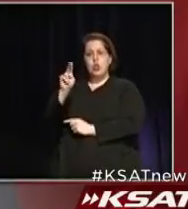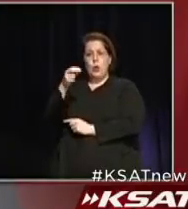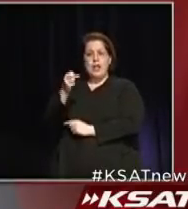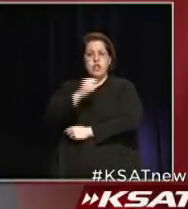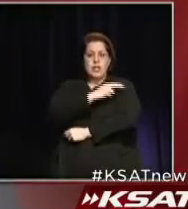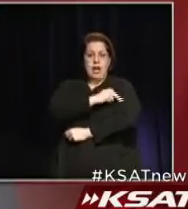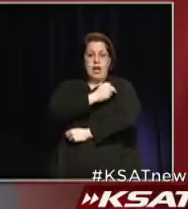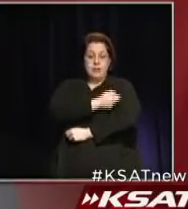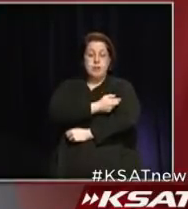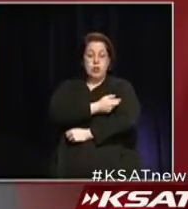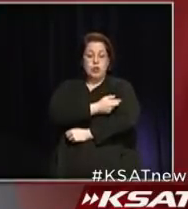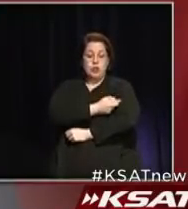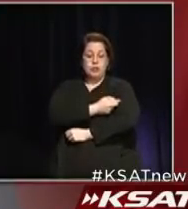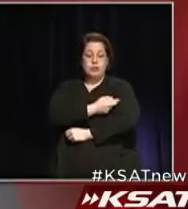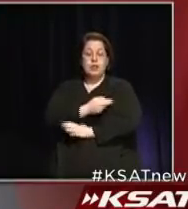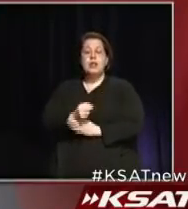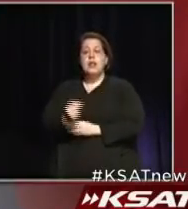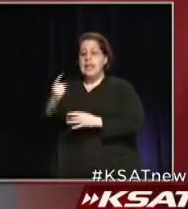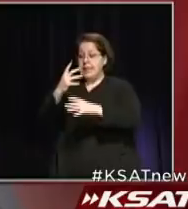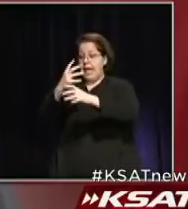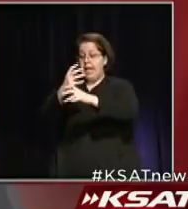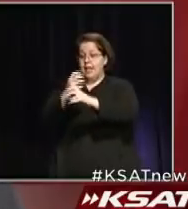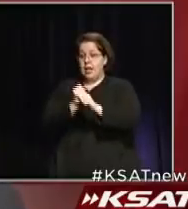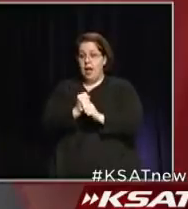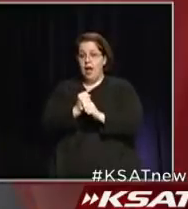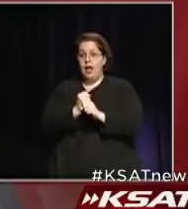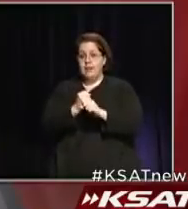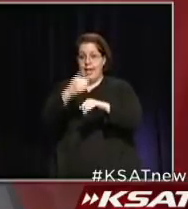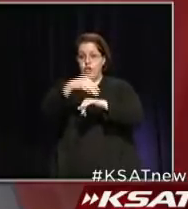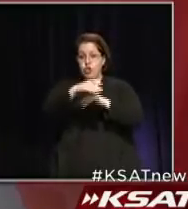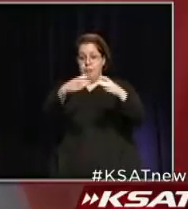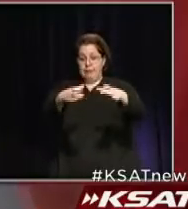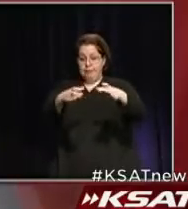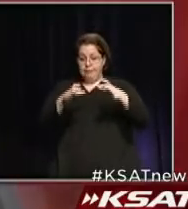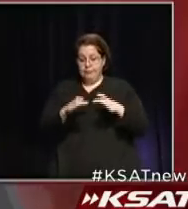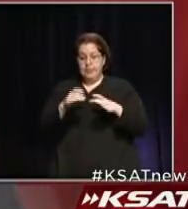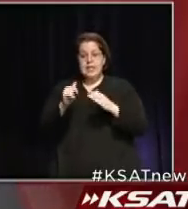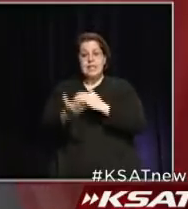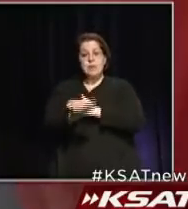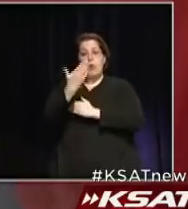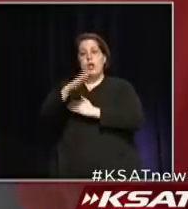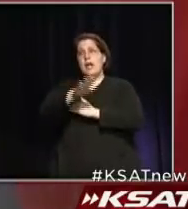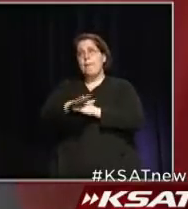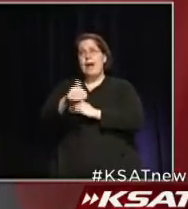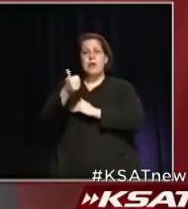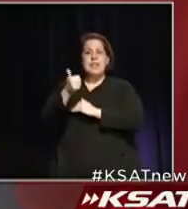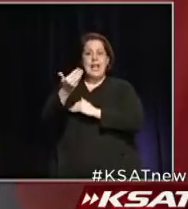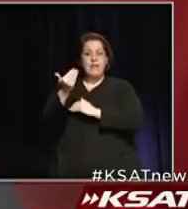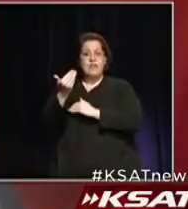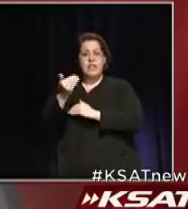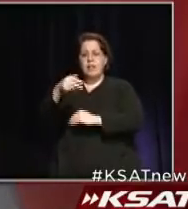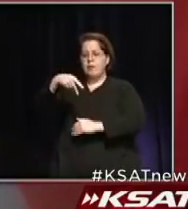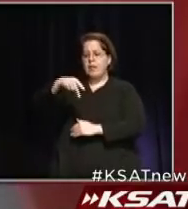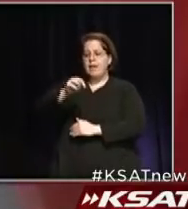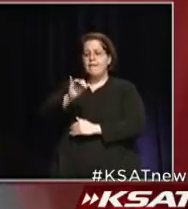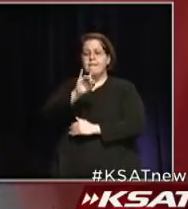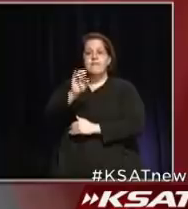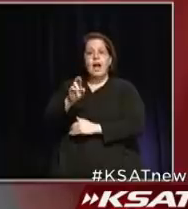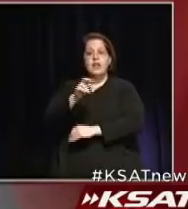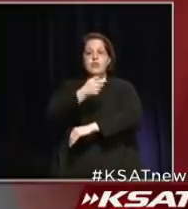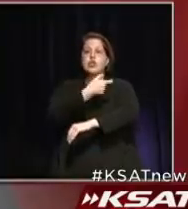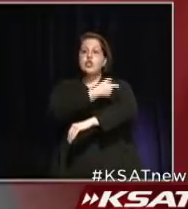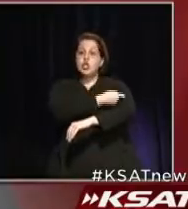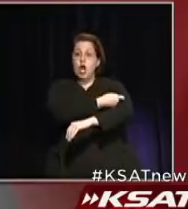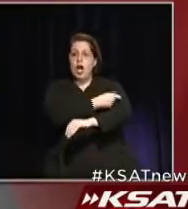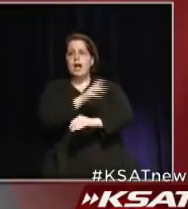earlier today. They did receive a shipment this morning at 10:15 of the Pfizer vaccine,